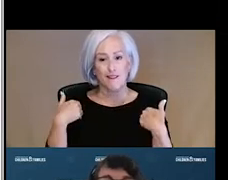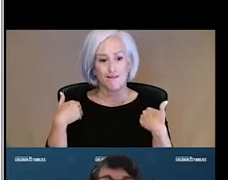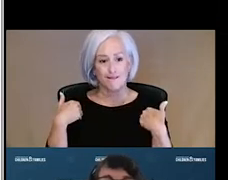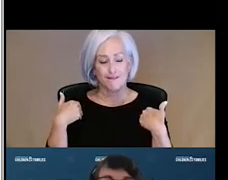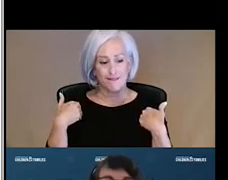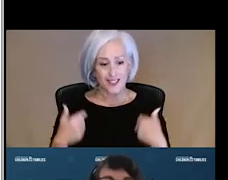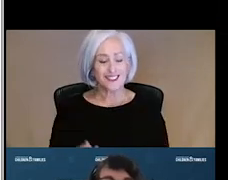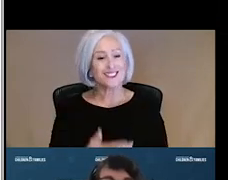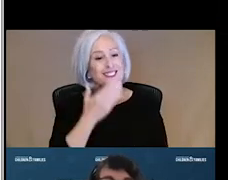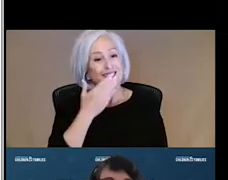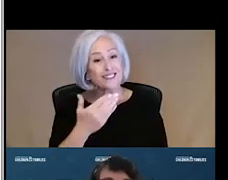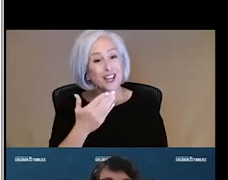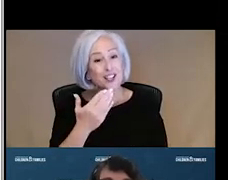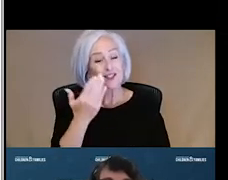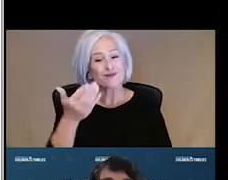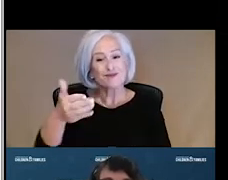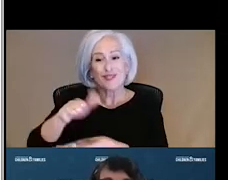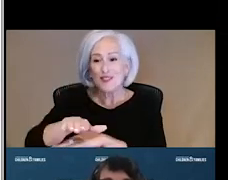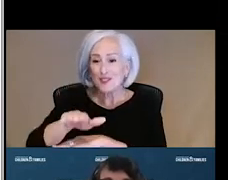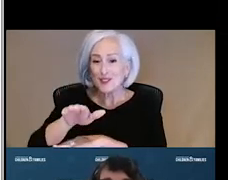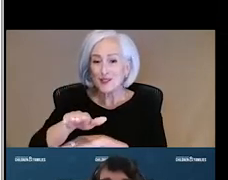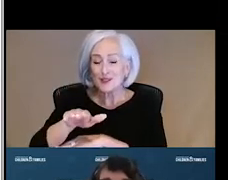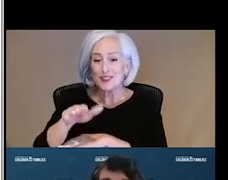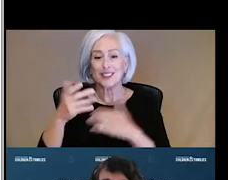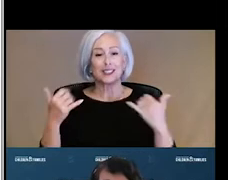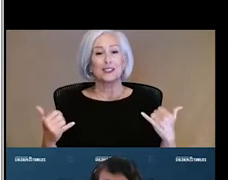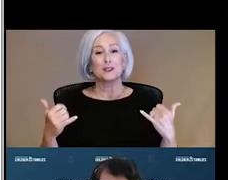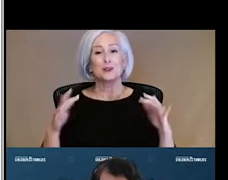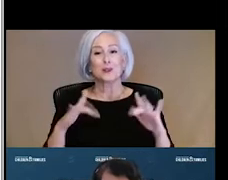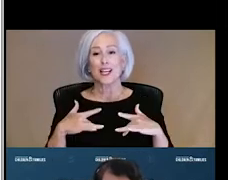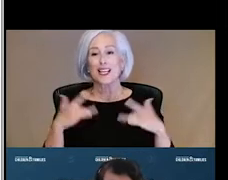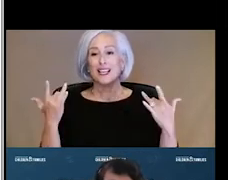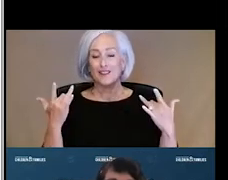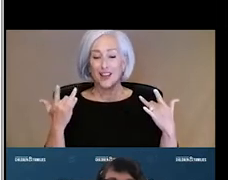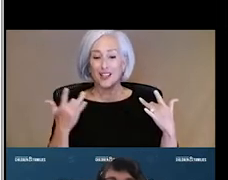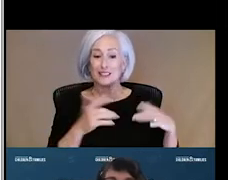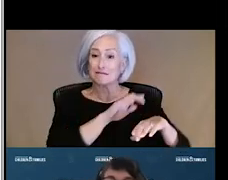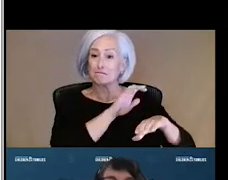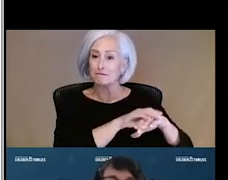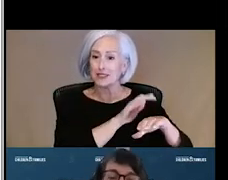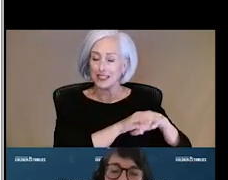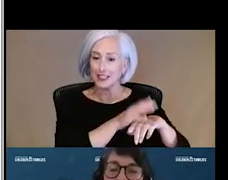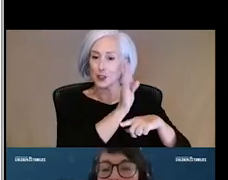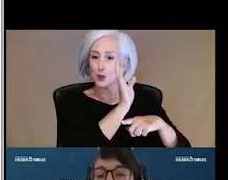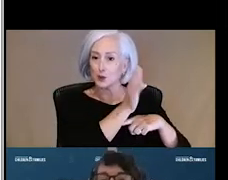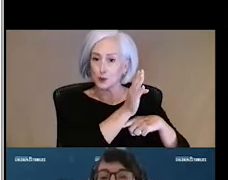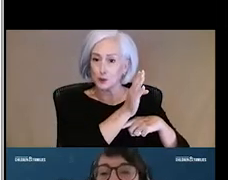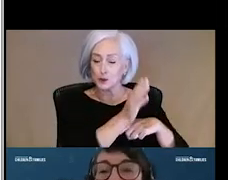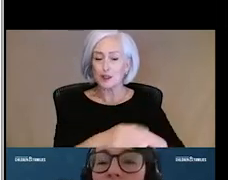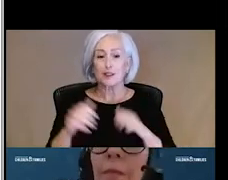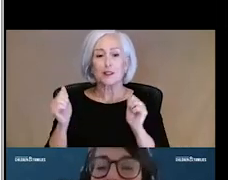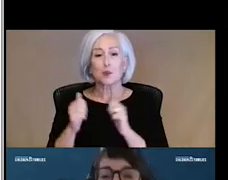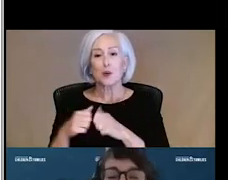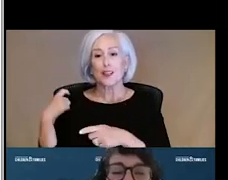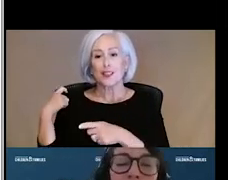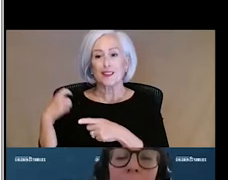Thank you. Good afternoon. Today's event will be conducted in English with Spanish interpretation available. Anyone who is not